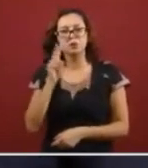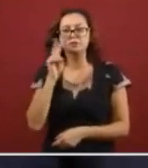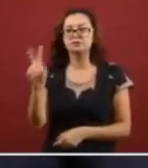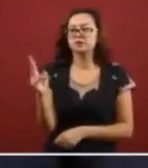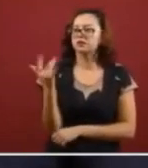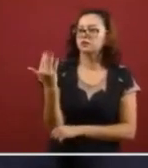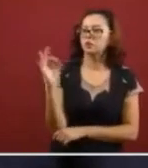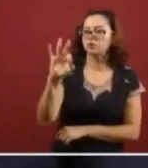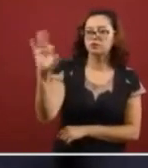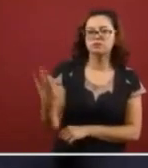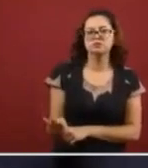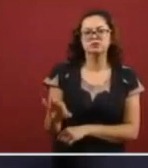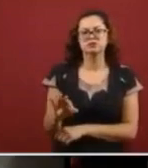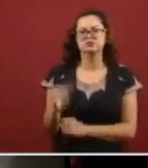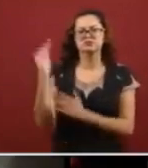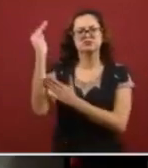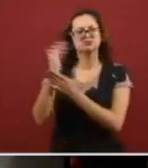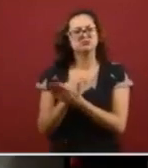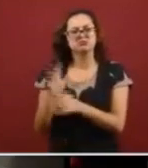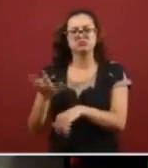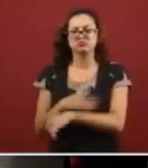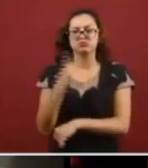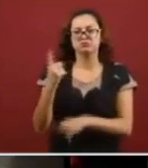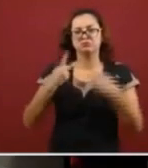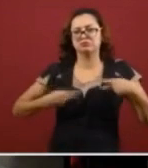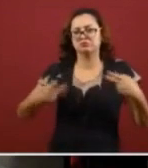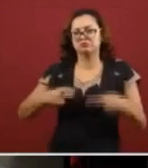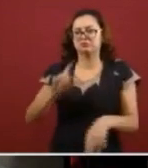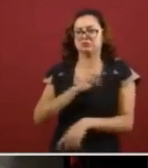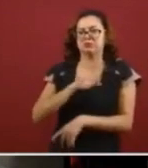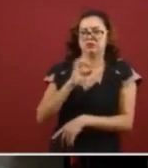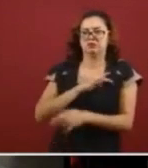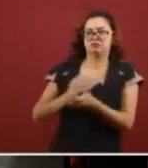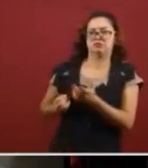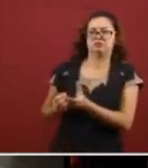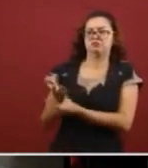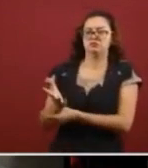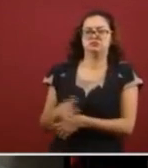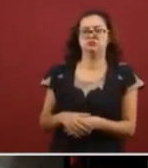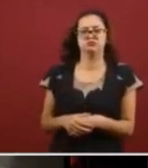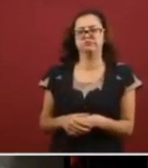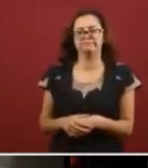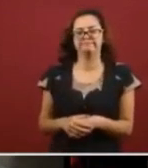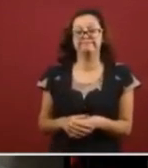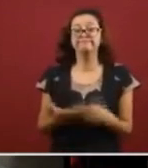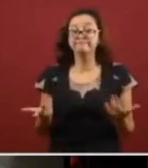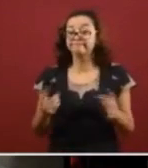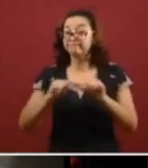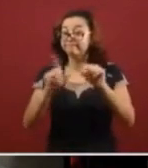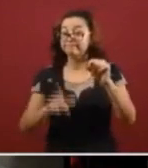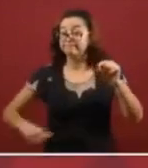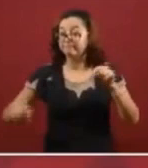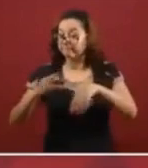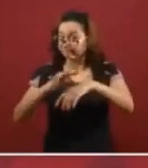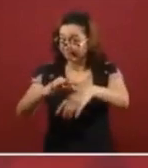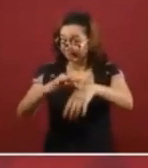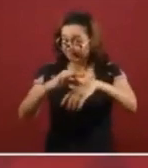50% of occupation. And esa es la, and that is the reality in our